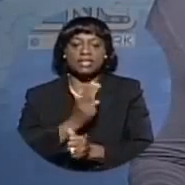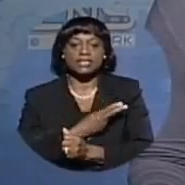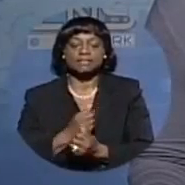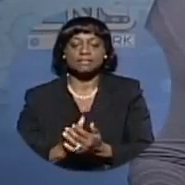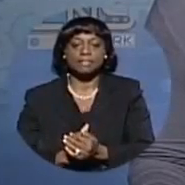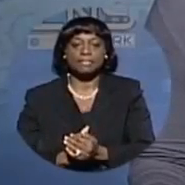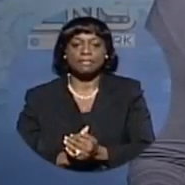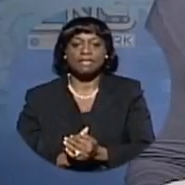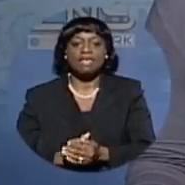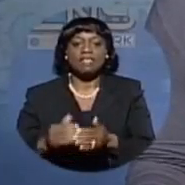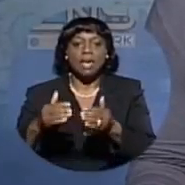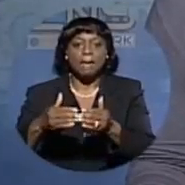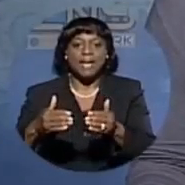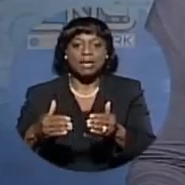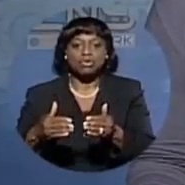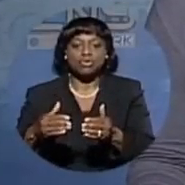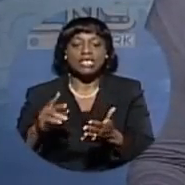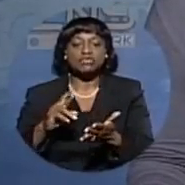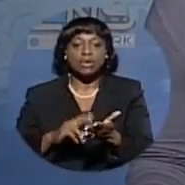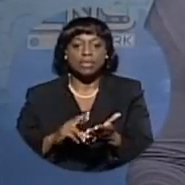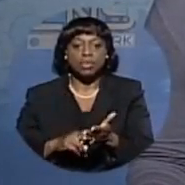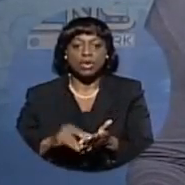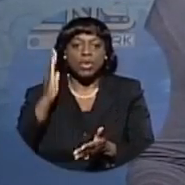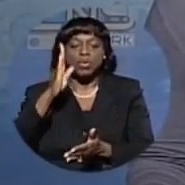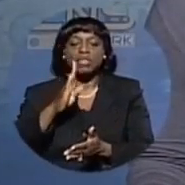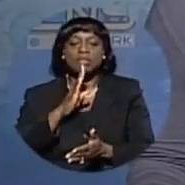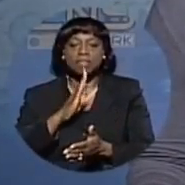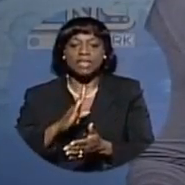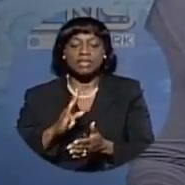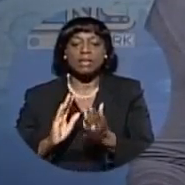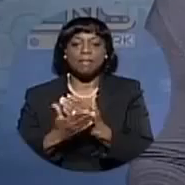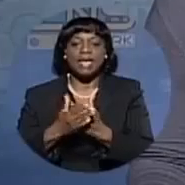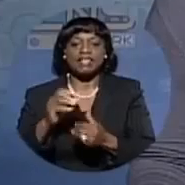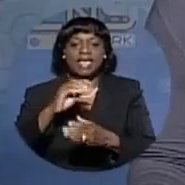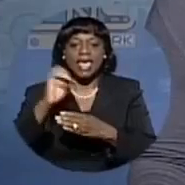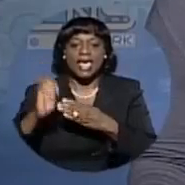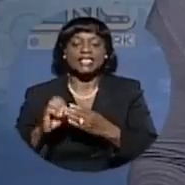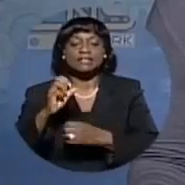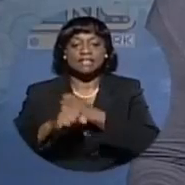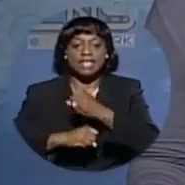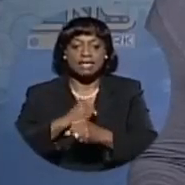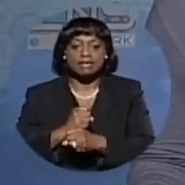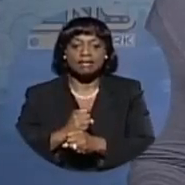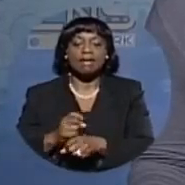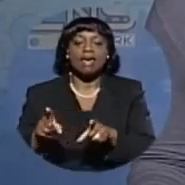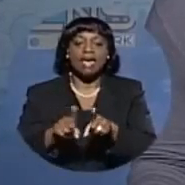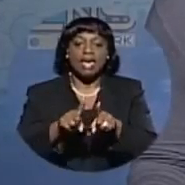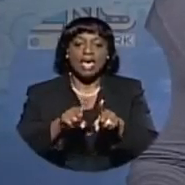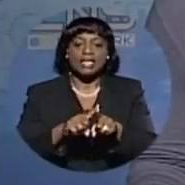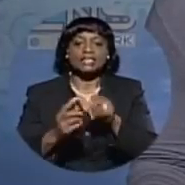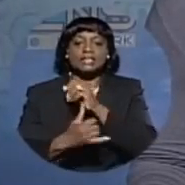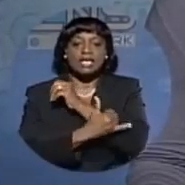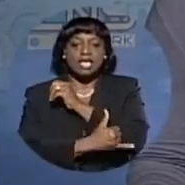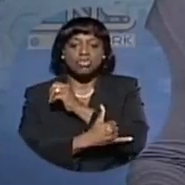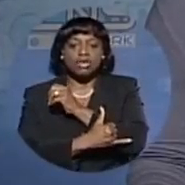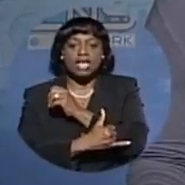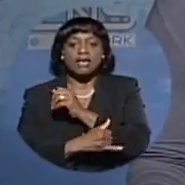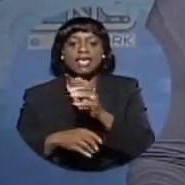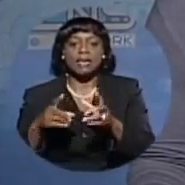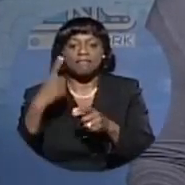We could have that boundaries report possibly by year's end. As the country prepares for the upcoming general election, a critical part of the process will